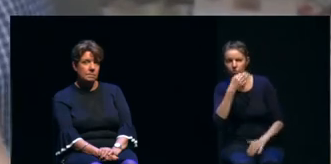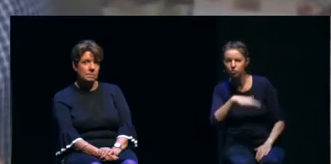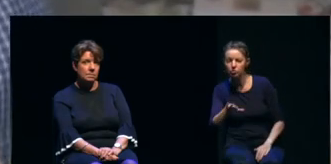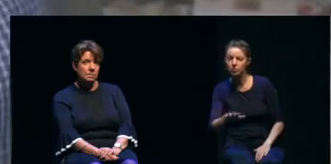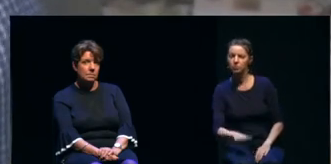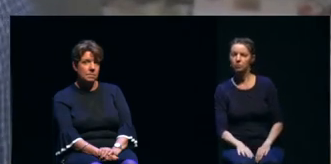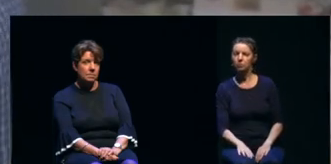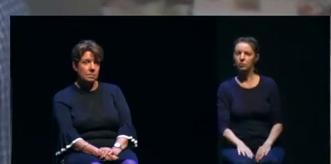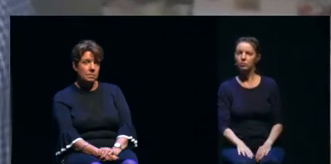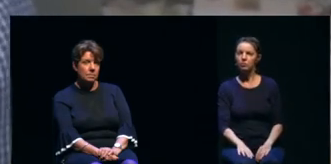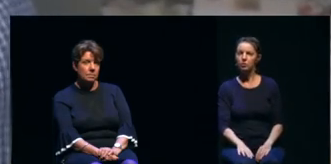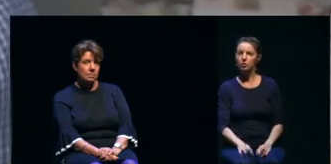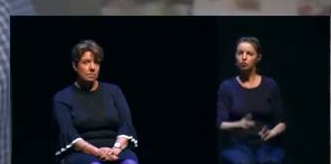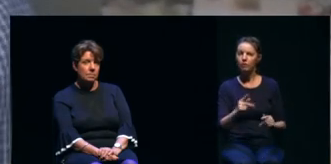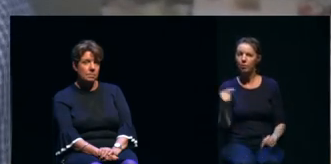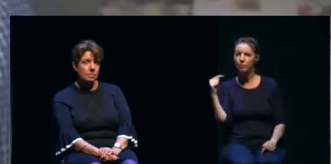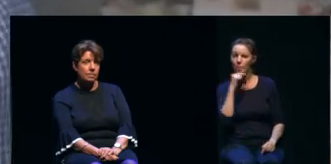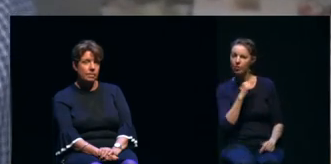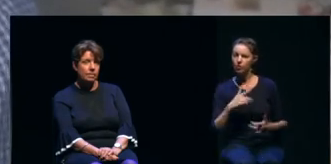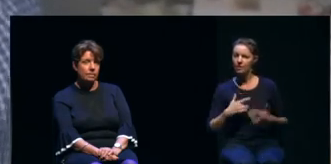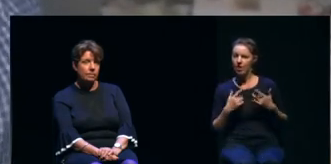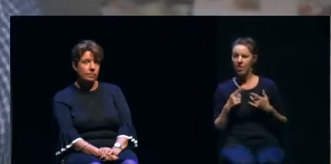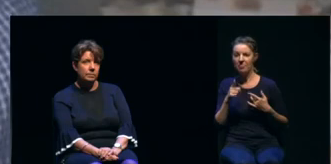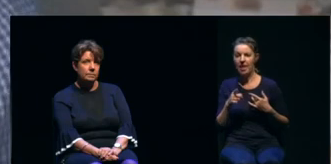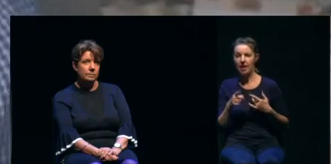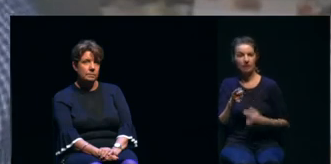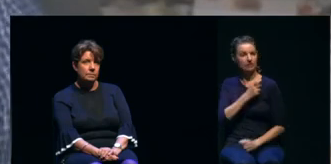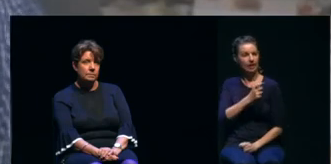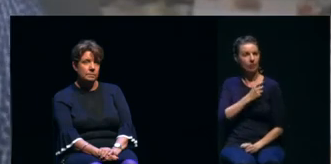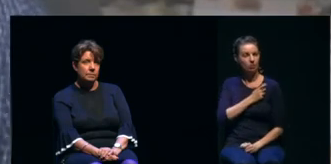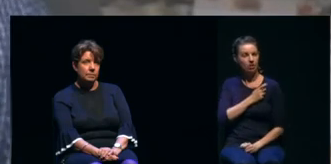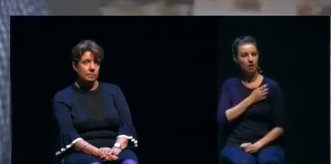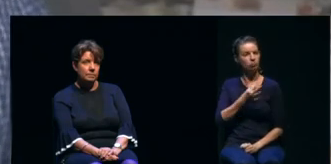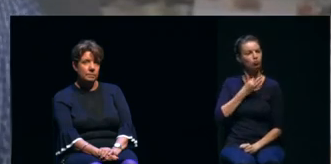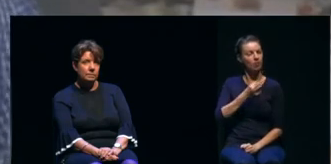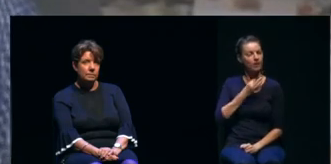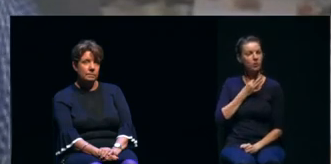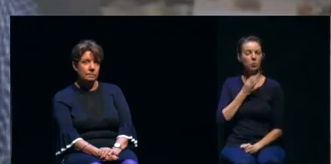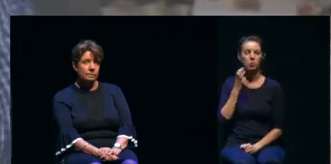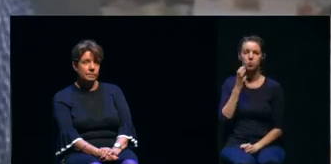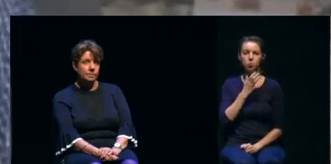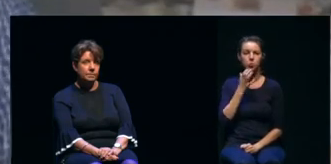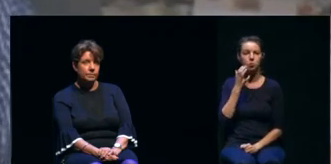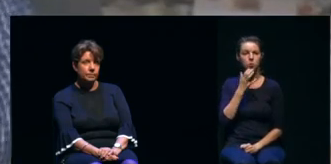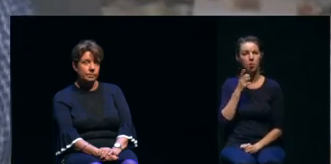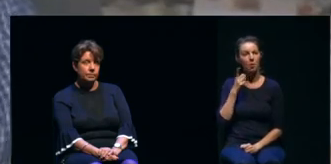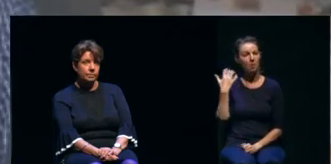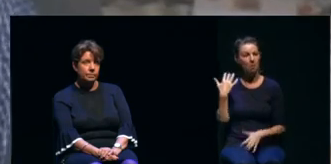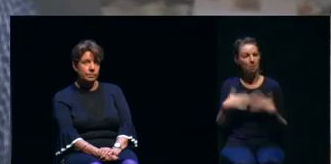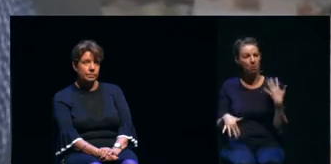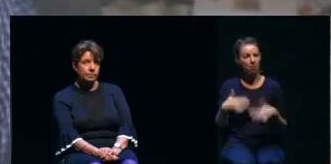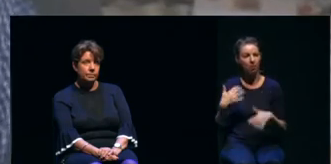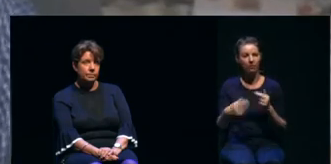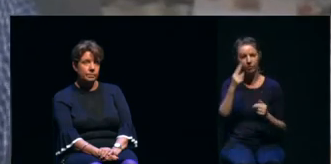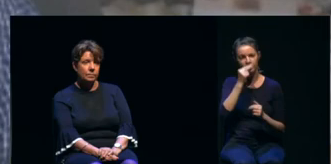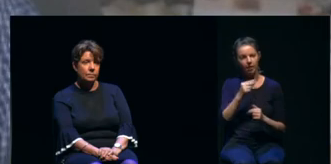for half the population to feel like they're a threat, that they're a weapon, that's a really profound wound, I think, for young